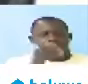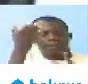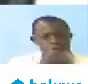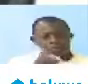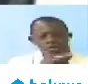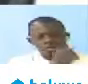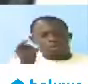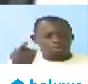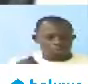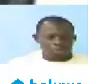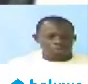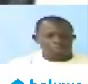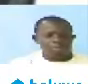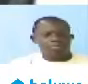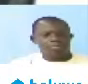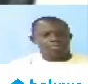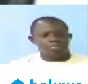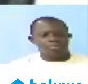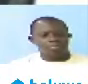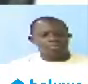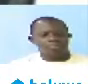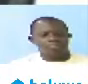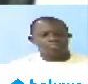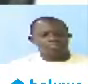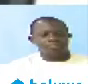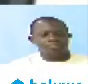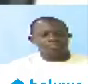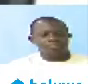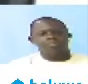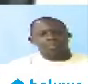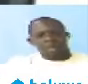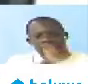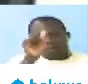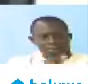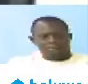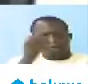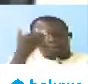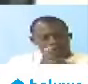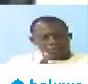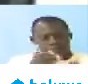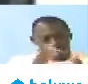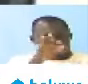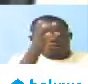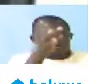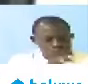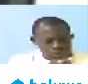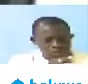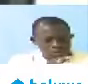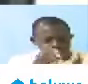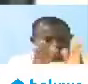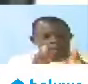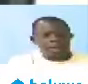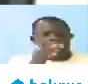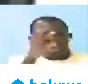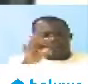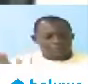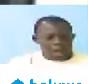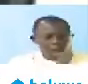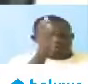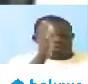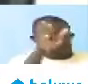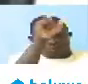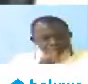you. So allow all that no and in his belief or in his trust, so put a bond, remove